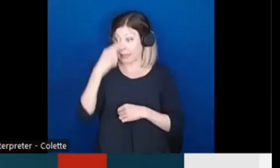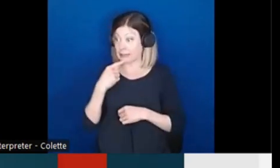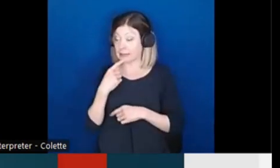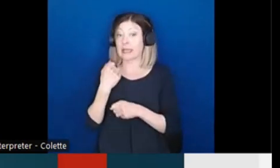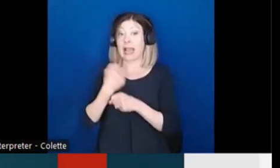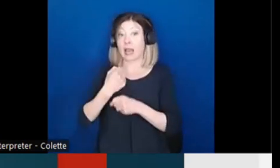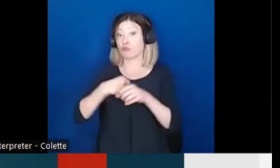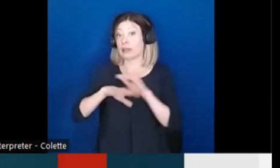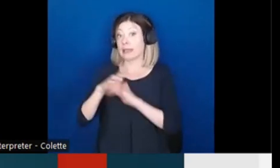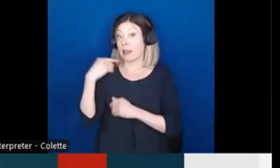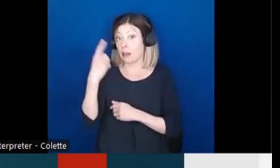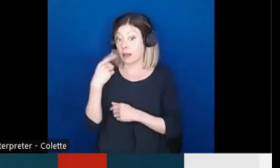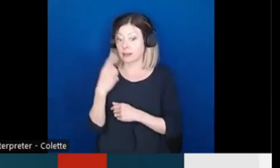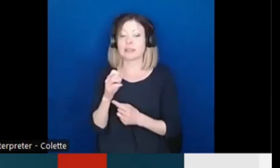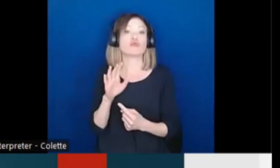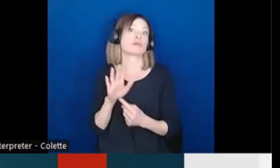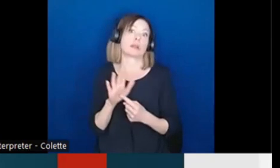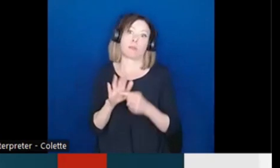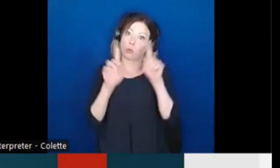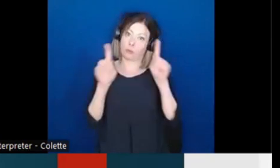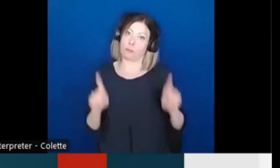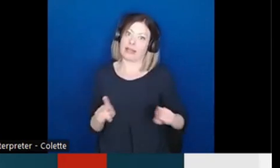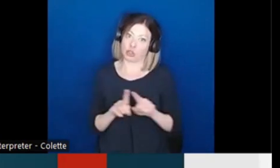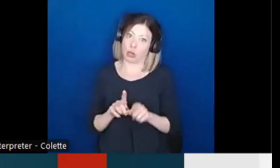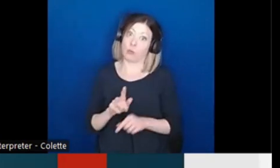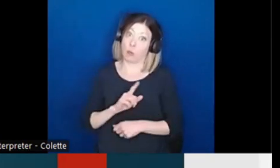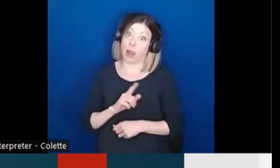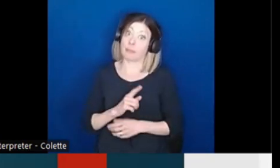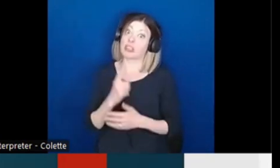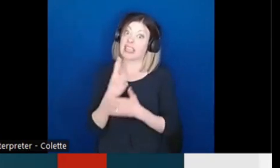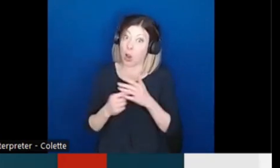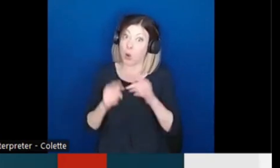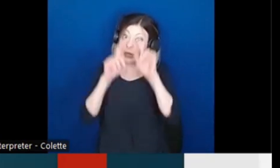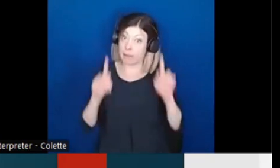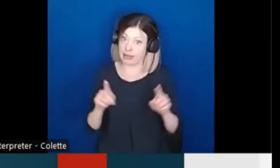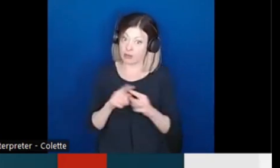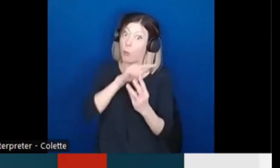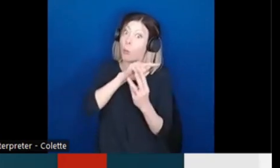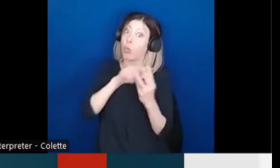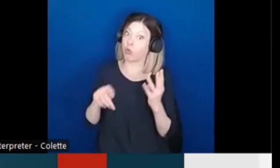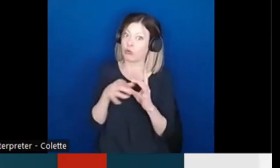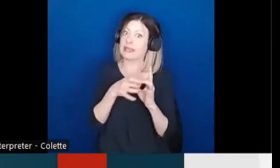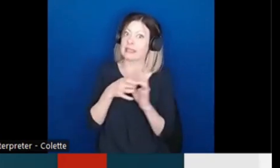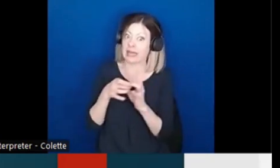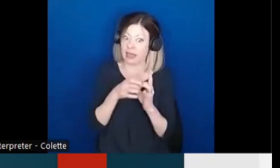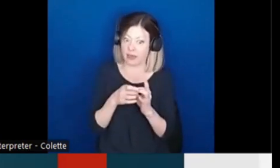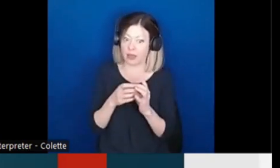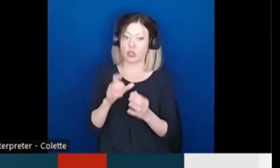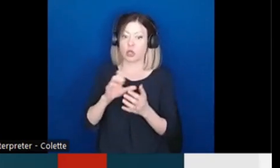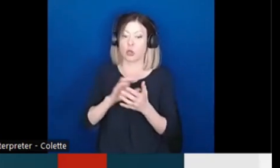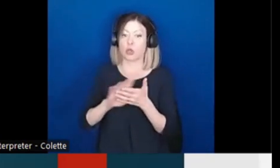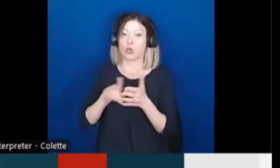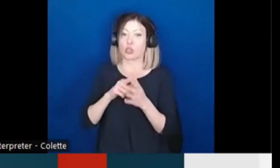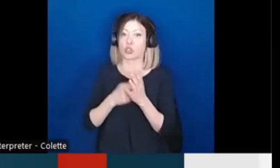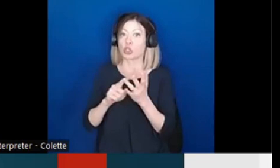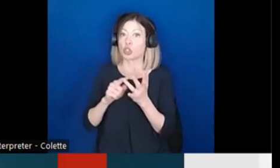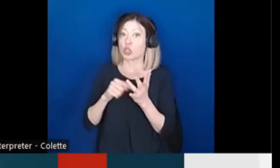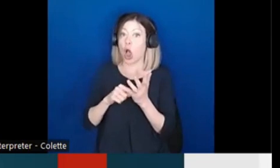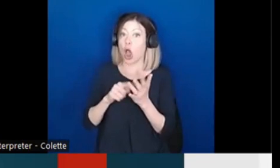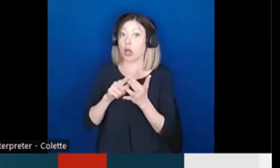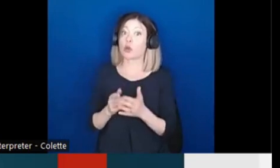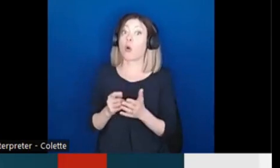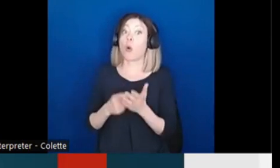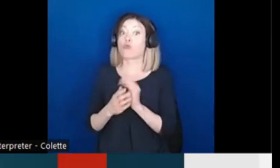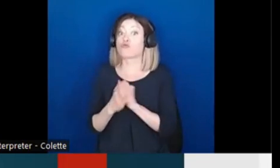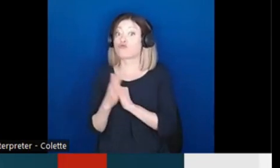one we've got these three sisters anywhere. So Charlotte on the right, Emily, we think, in the middle and on the left, although